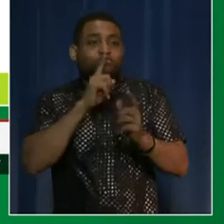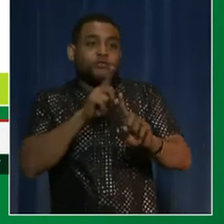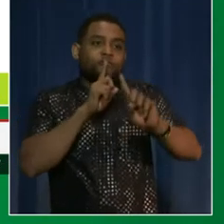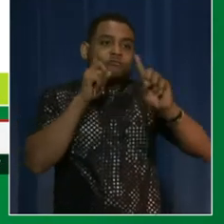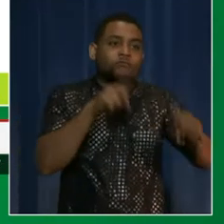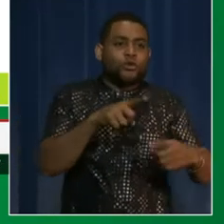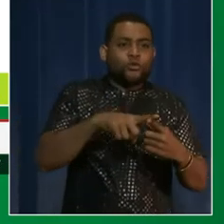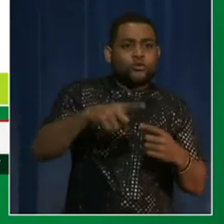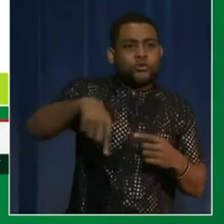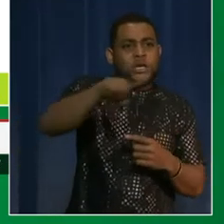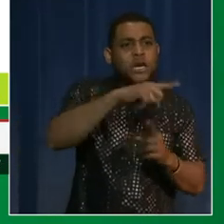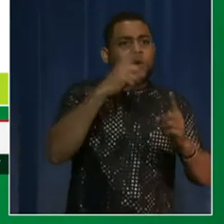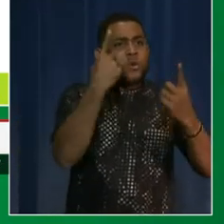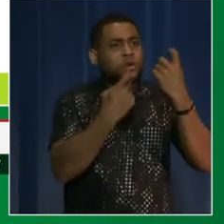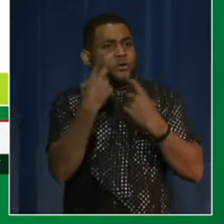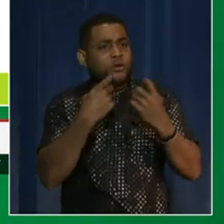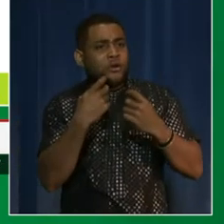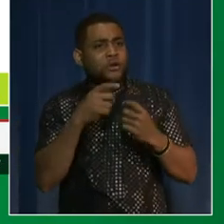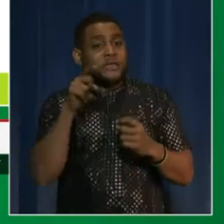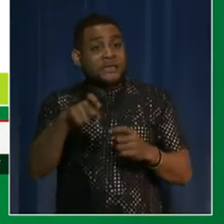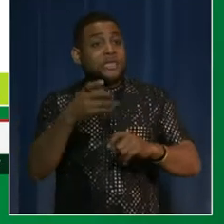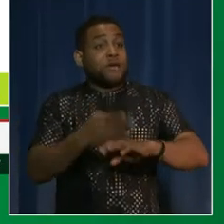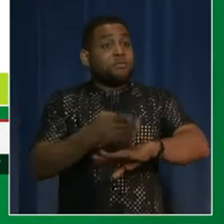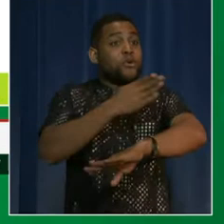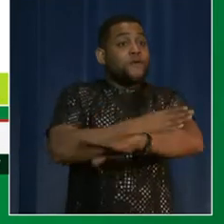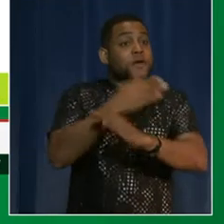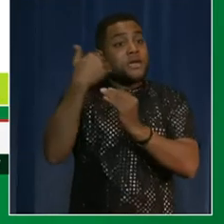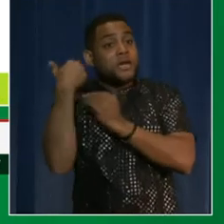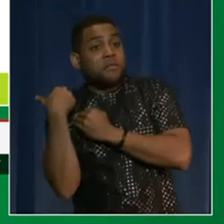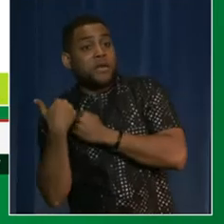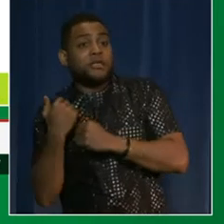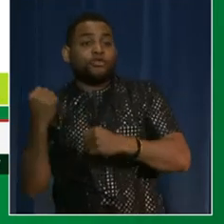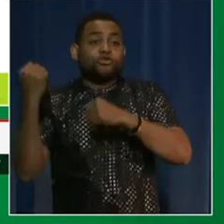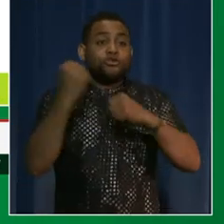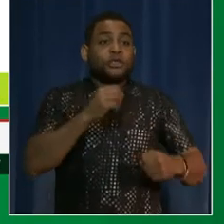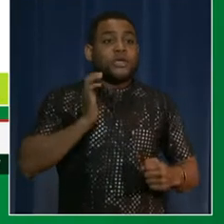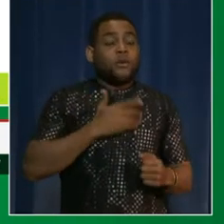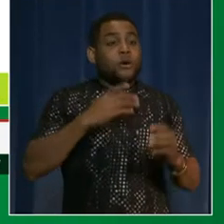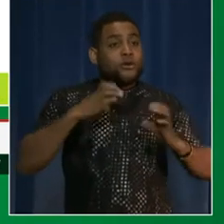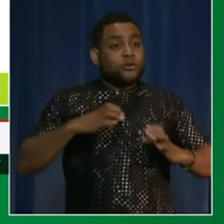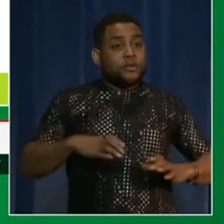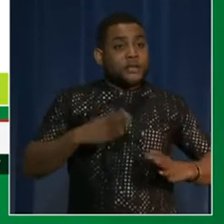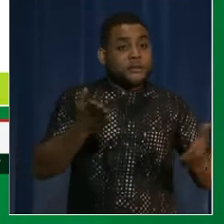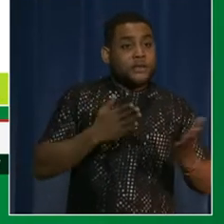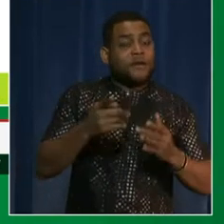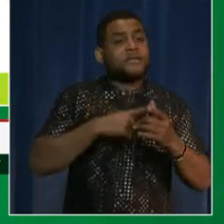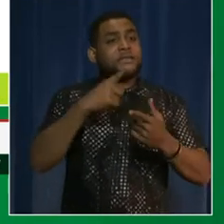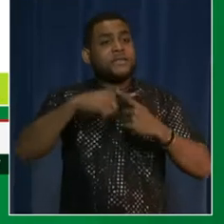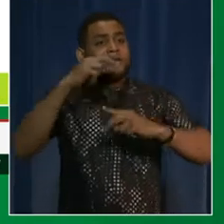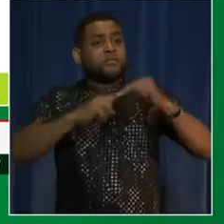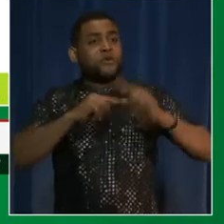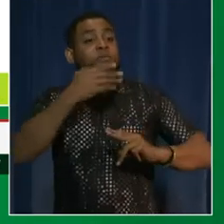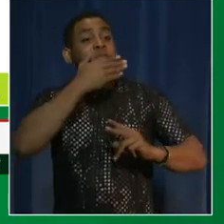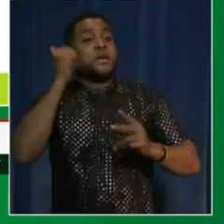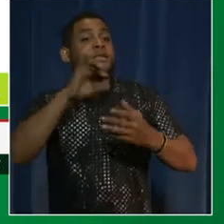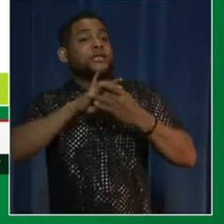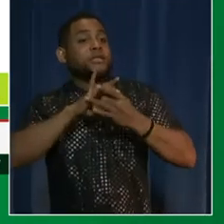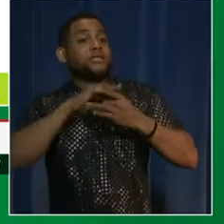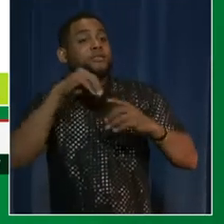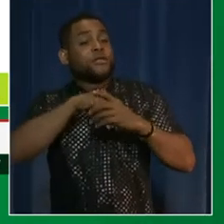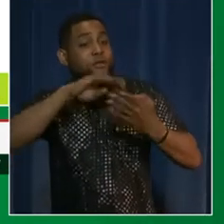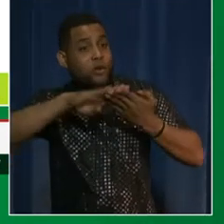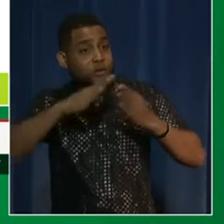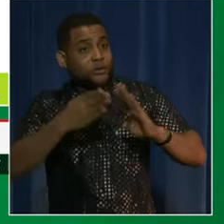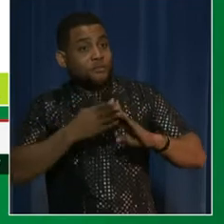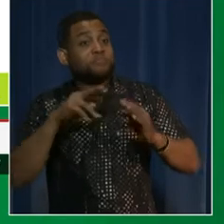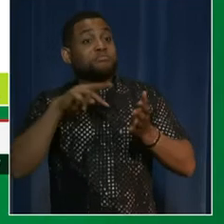engagement. This will increase accountability, strengthen our customer service, and build better relationships within the community. Basically, a person that you can rely